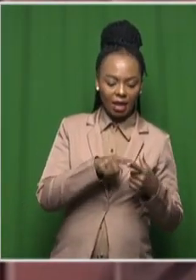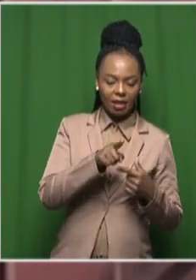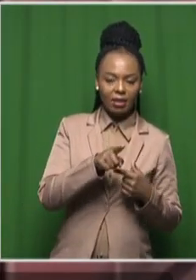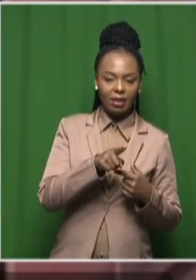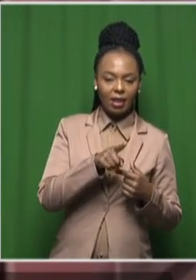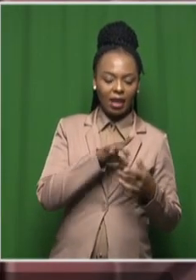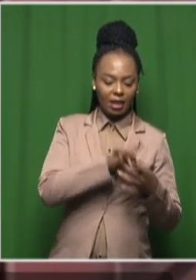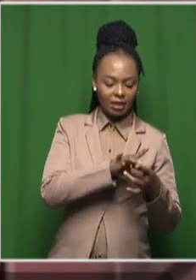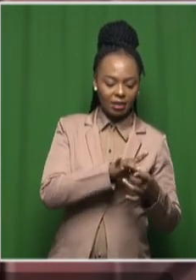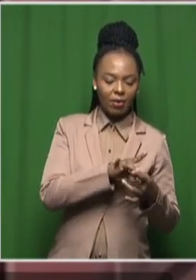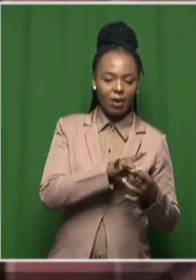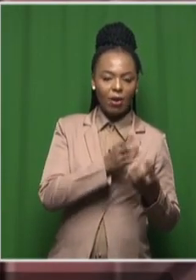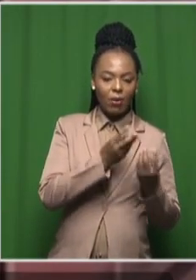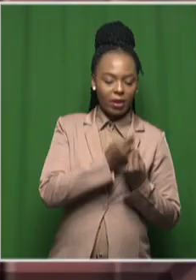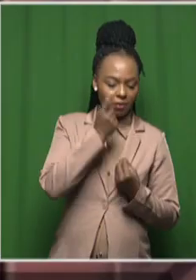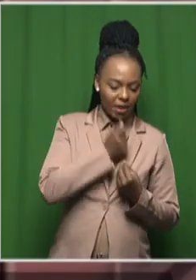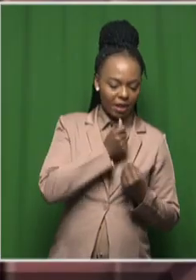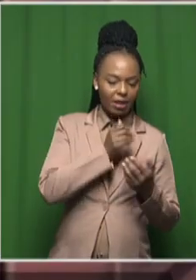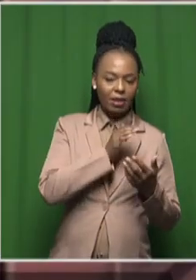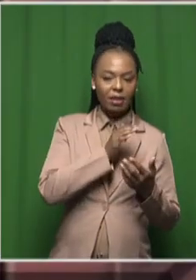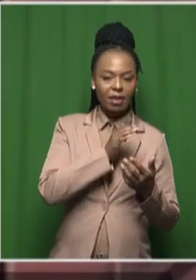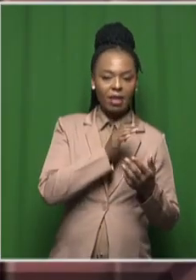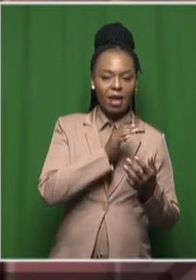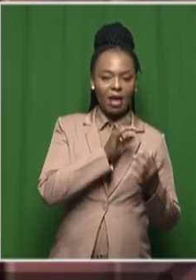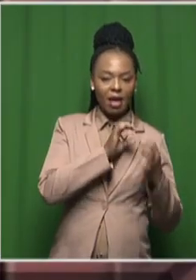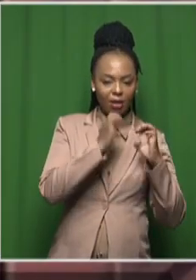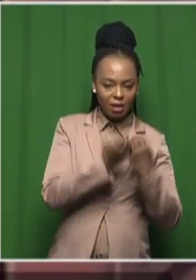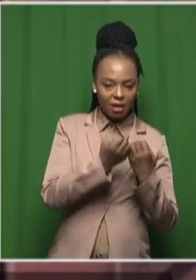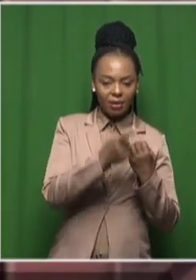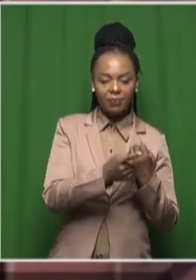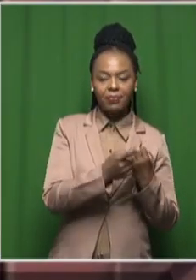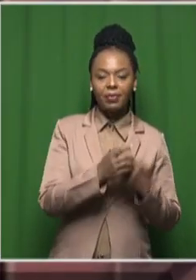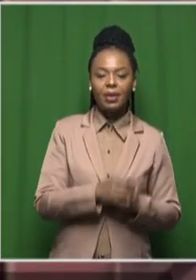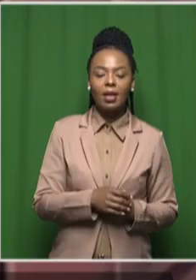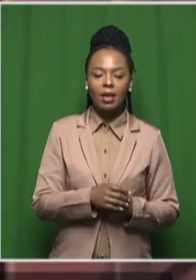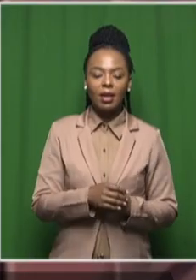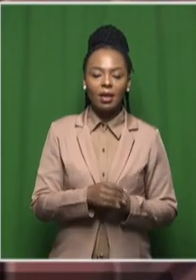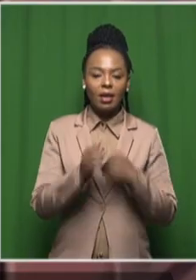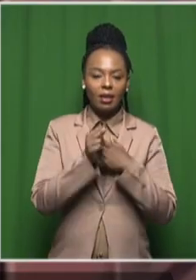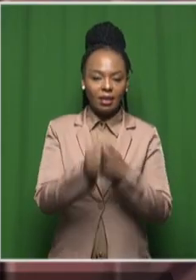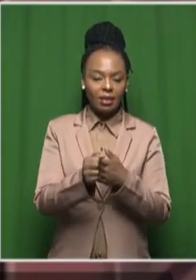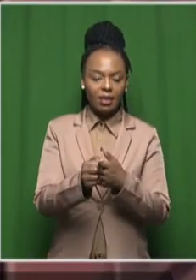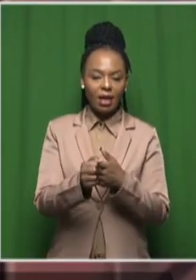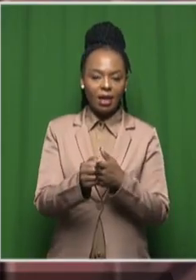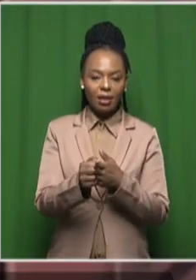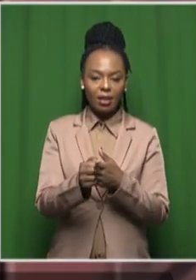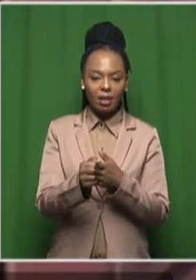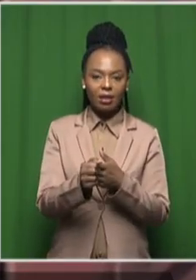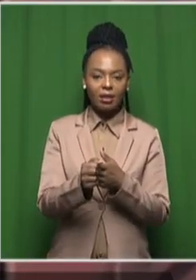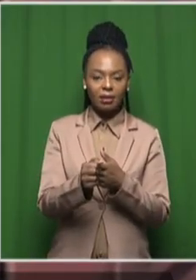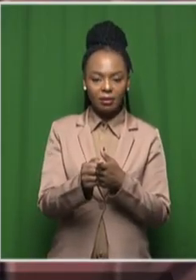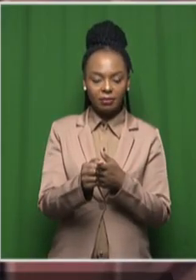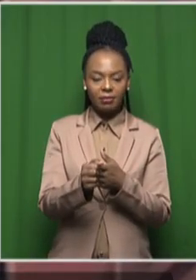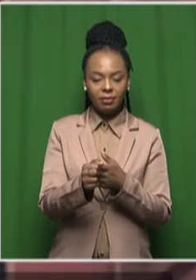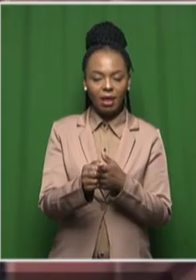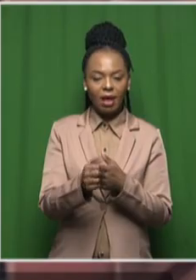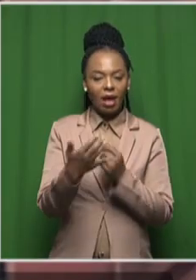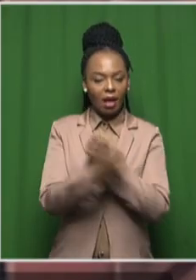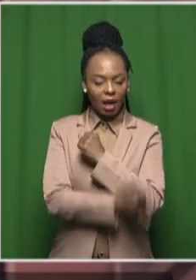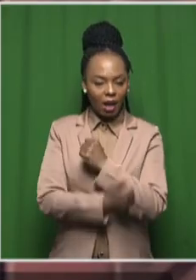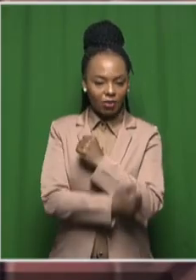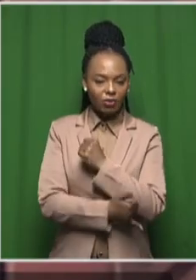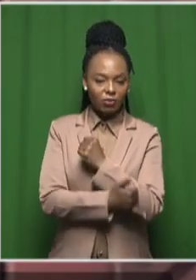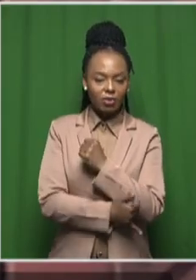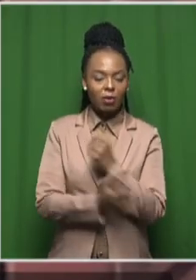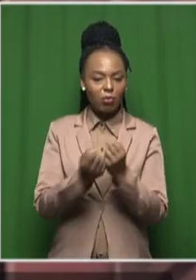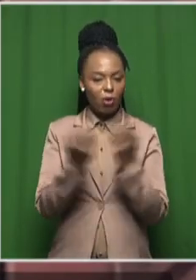much equal representation. If you look at the leading ceramicists in the country, I can think of equal amount